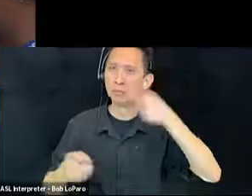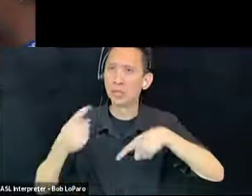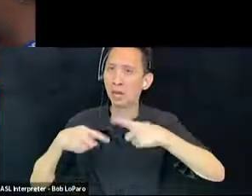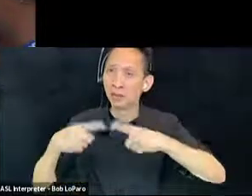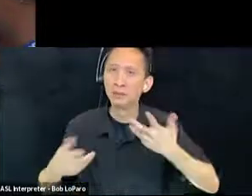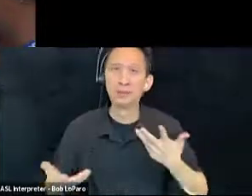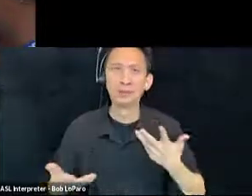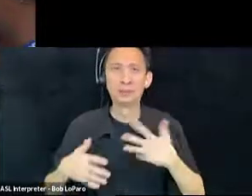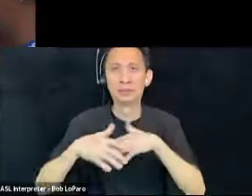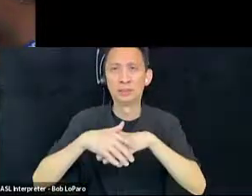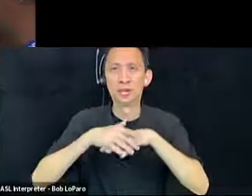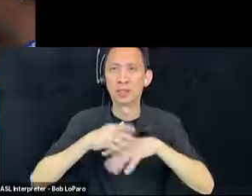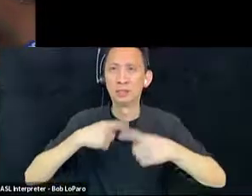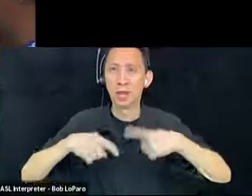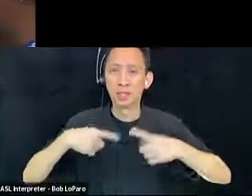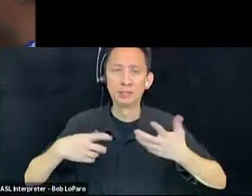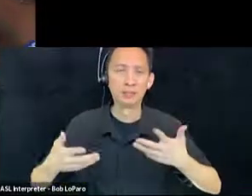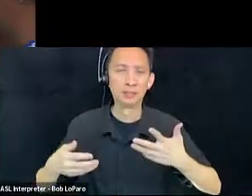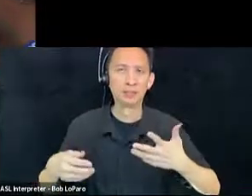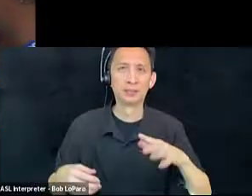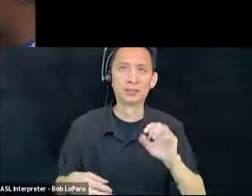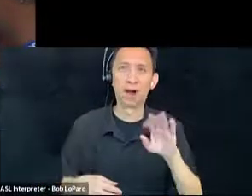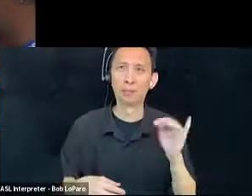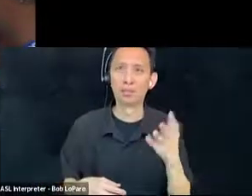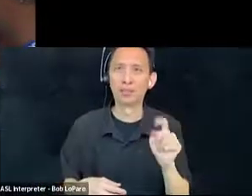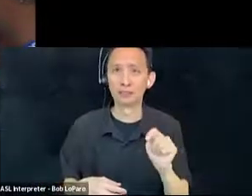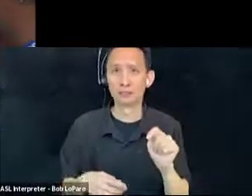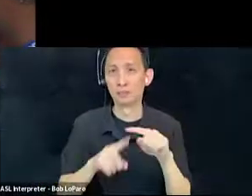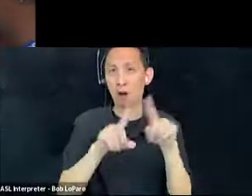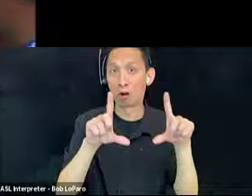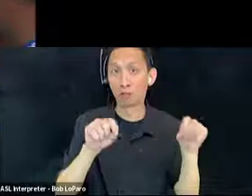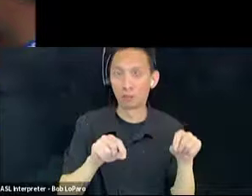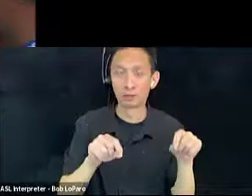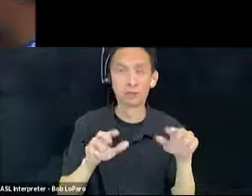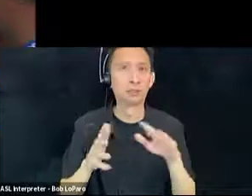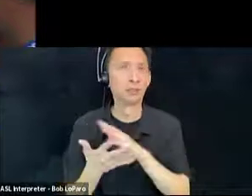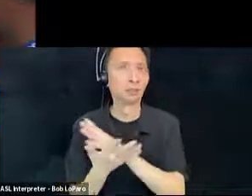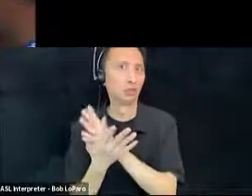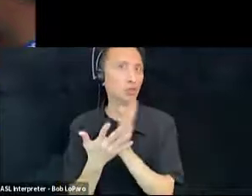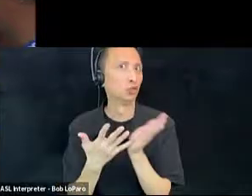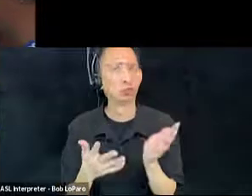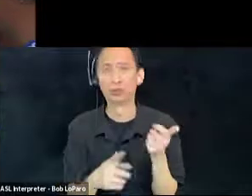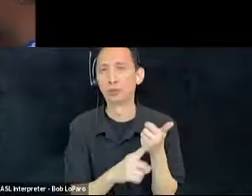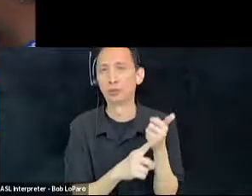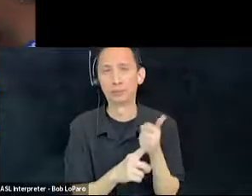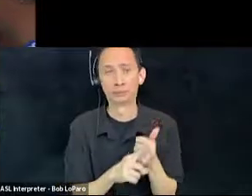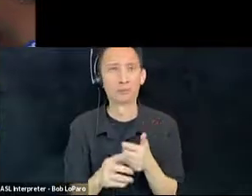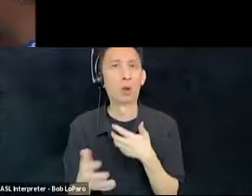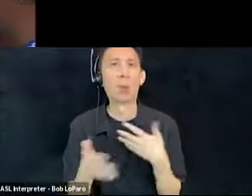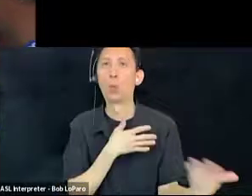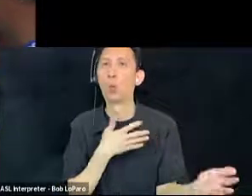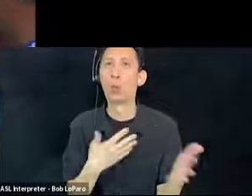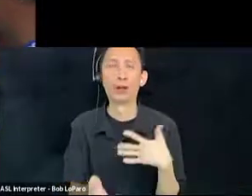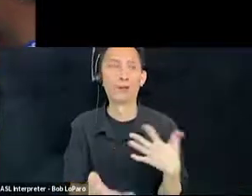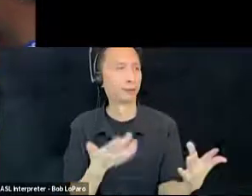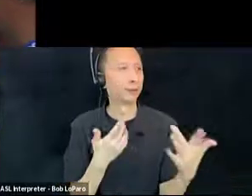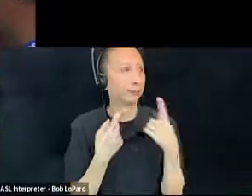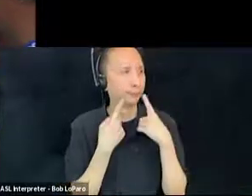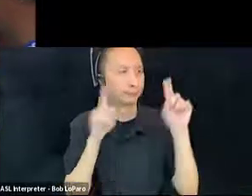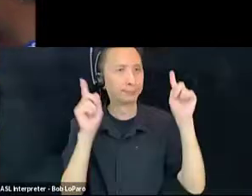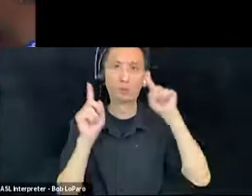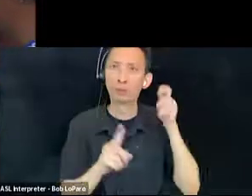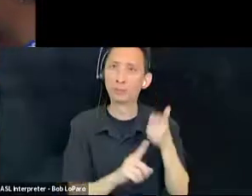He uses these object cards. So a plethora of all of these items. In terms of his hearing,